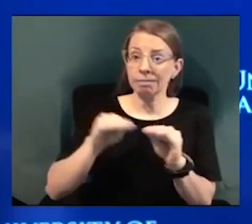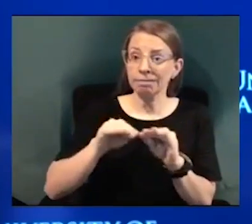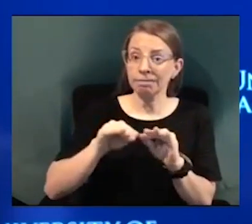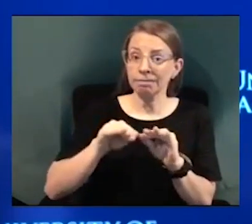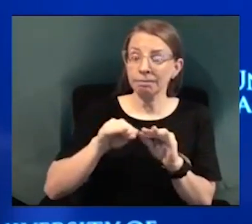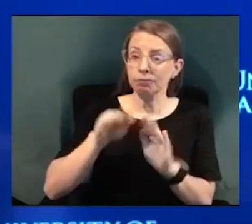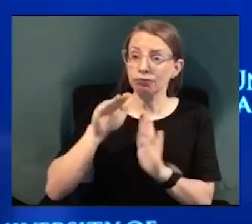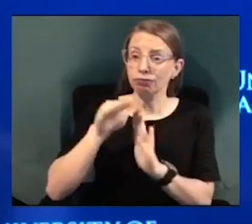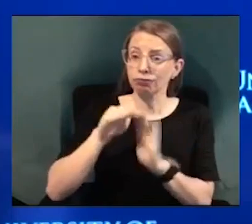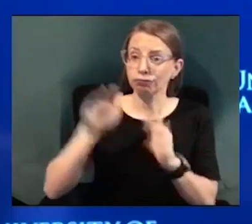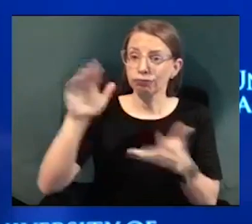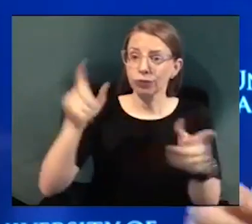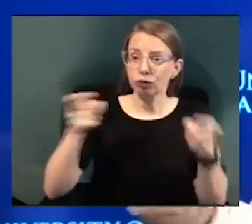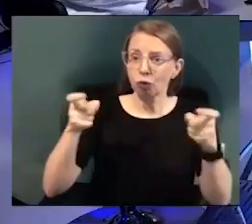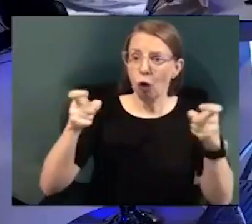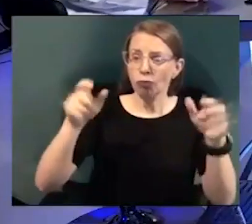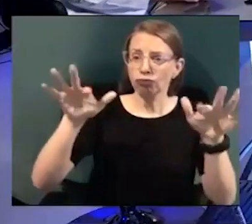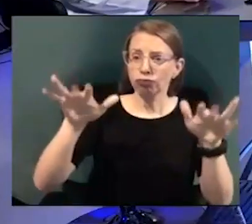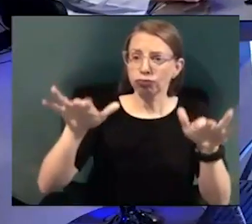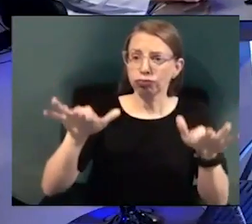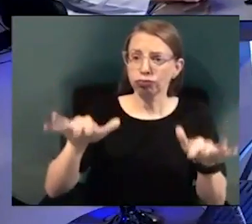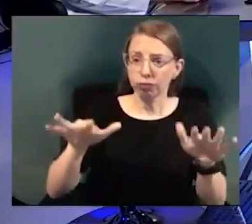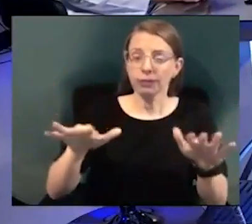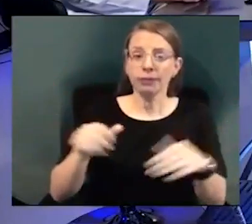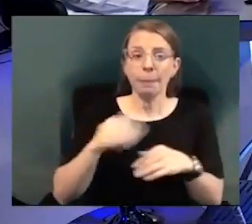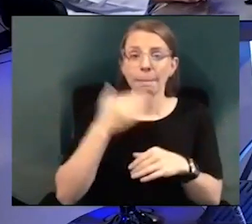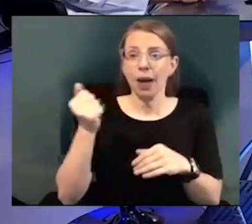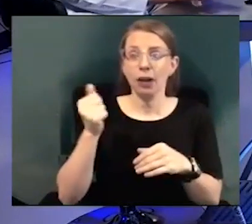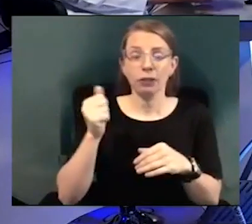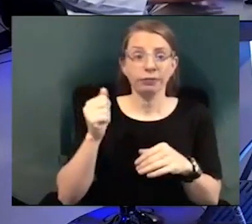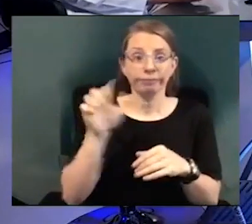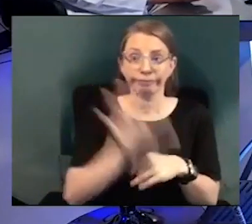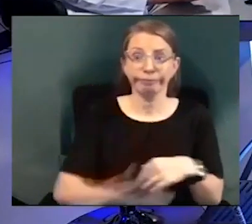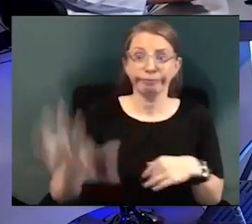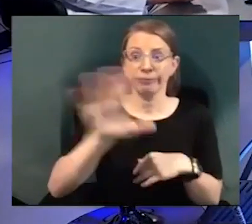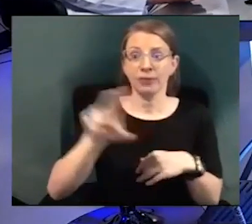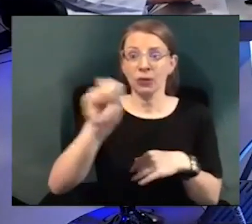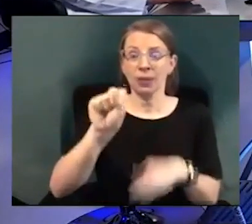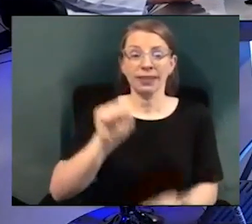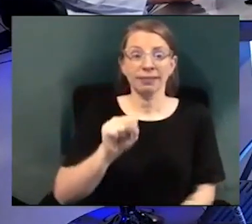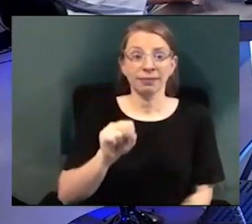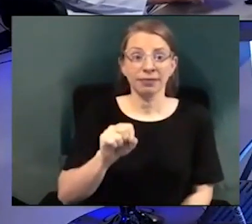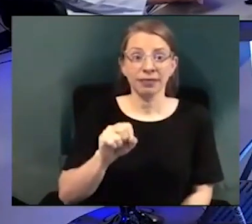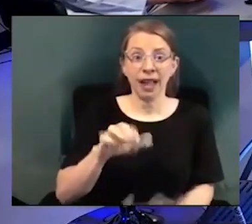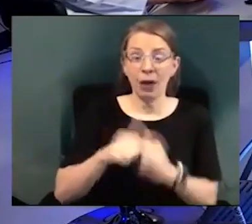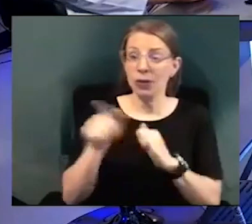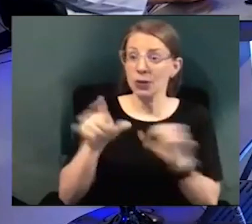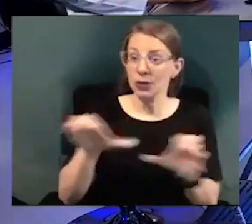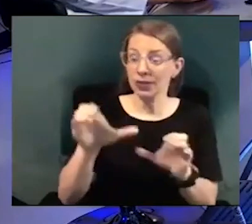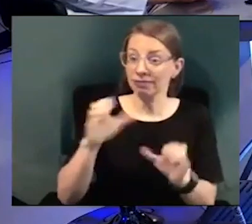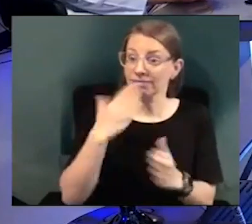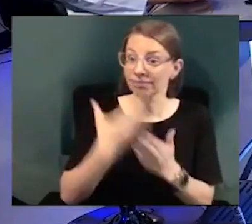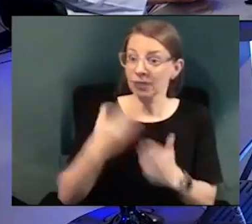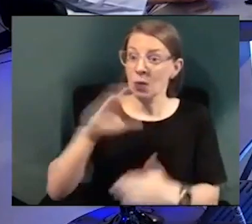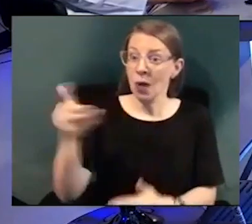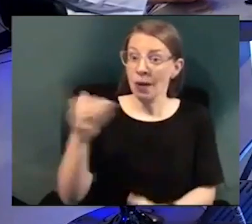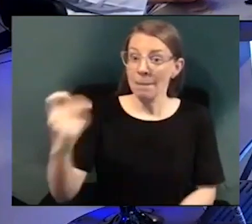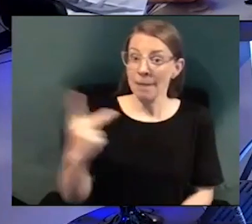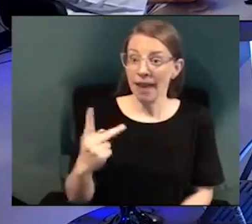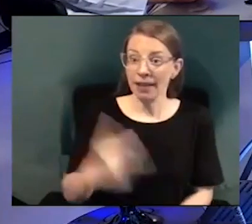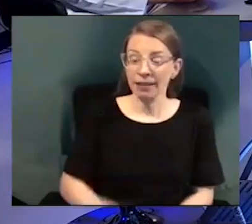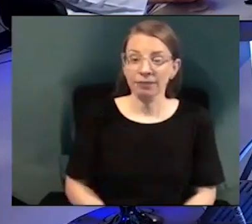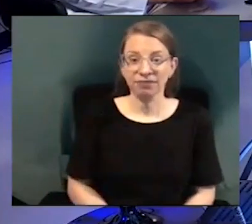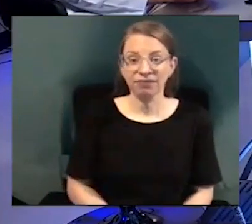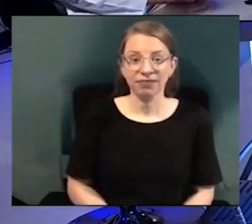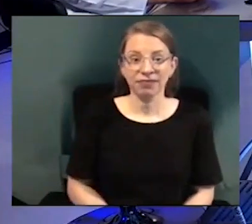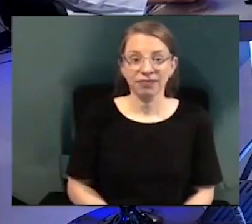better overall. Hawkeye, how are we doing this morning? Yeah. You know, we're good, doing good. Welcome back. It's good to have you back. Oh, I like being here, especially if I can bug